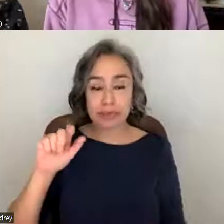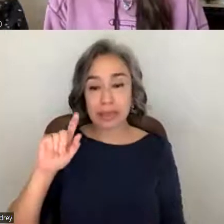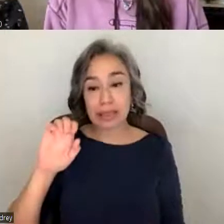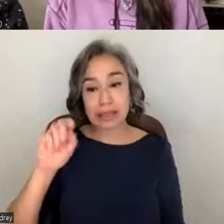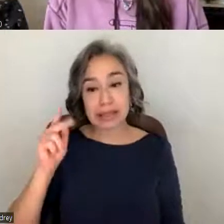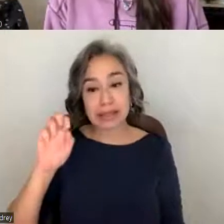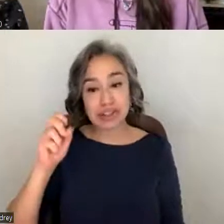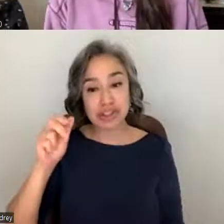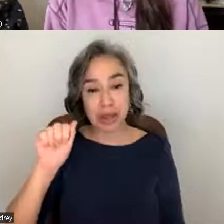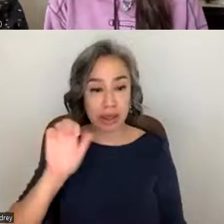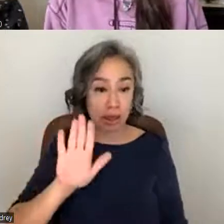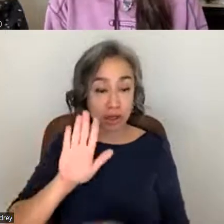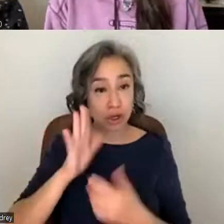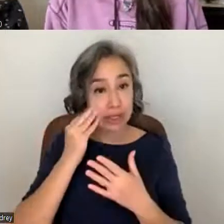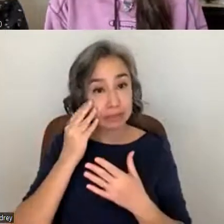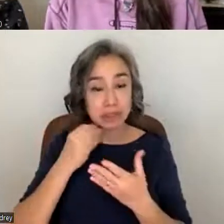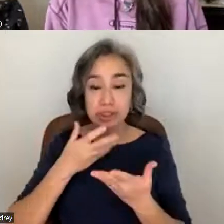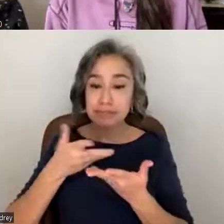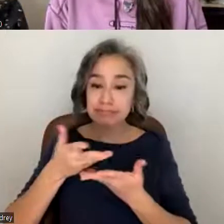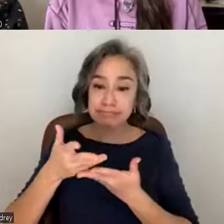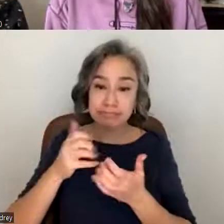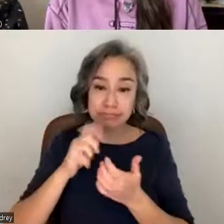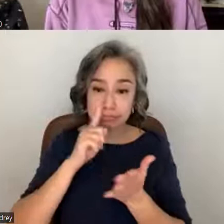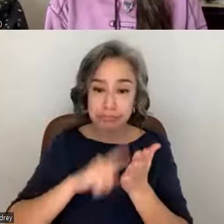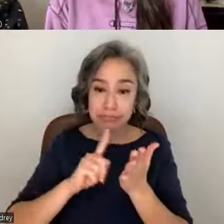experience engaging with research institutions.